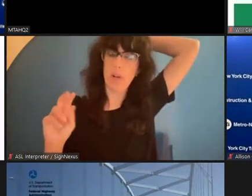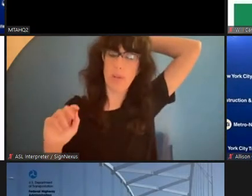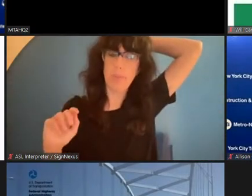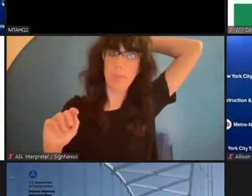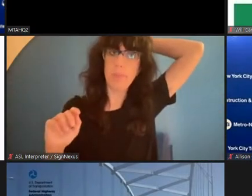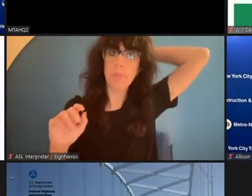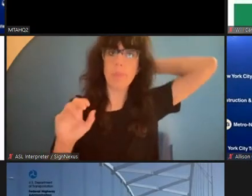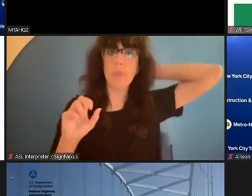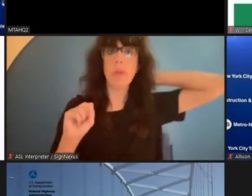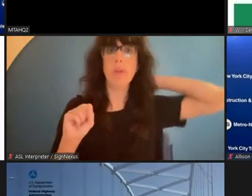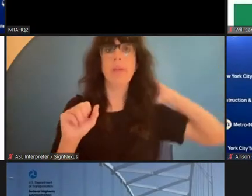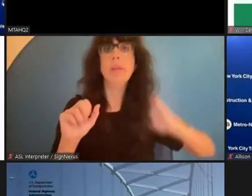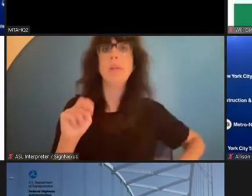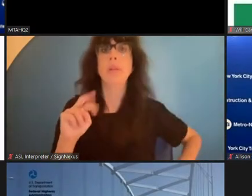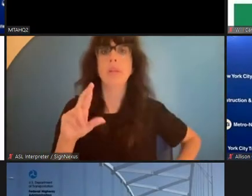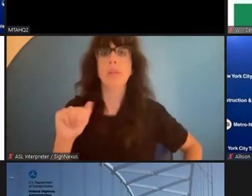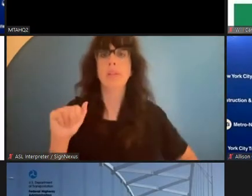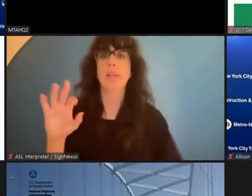sandra fleming